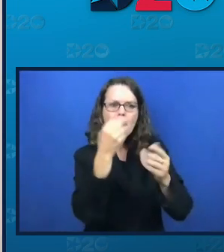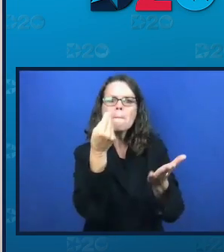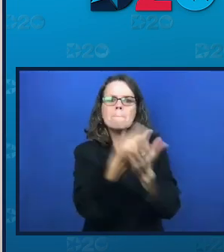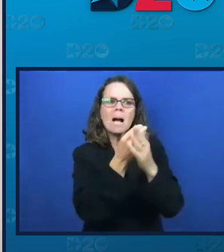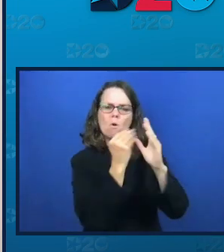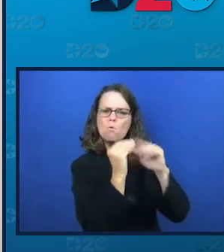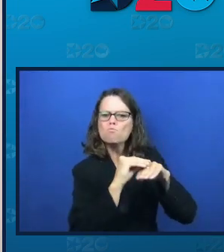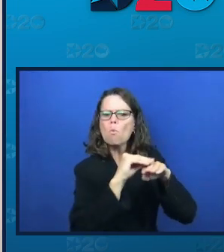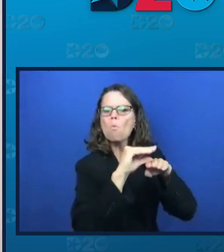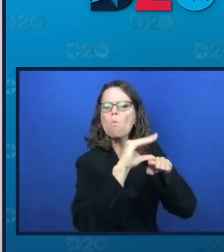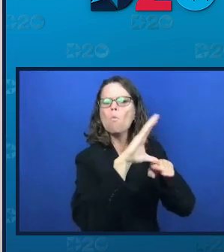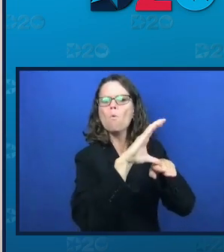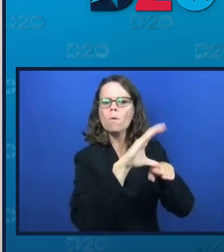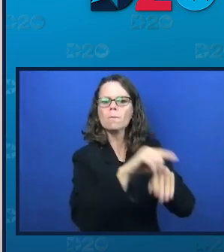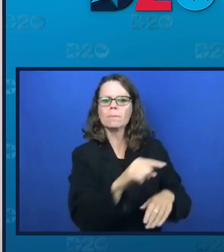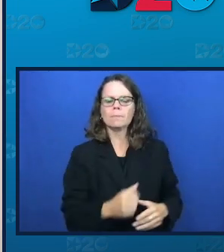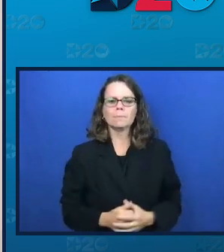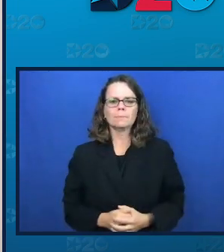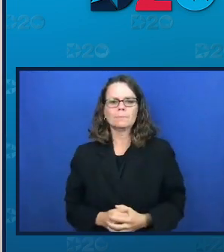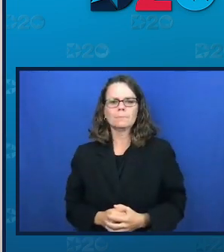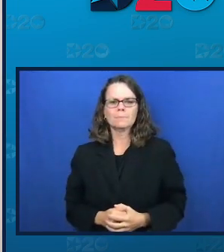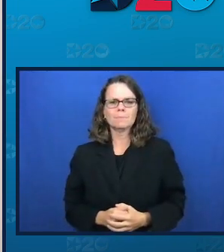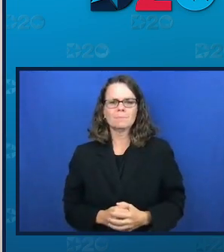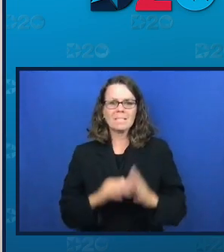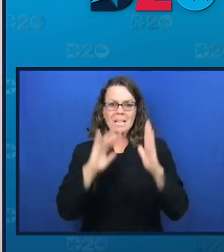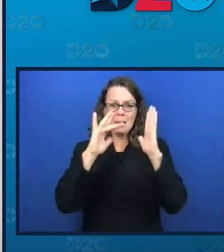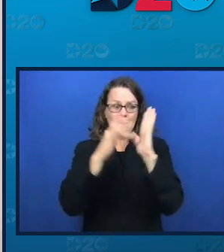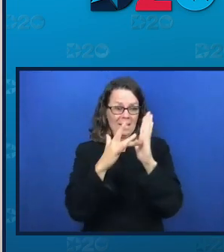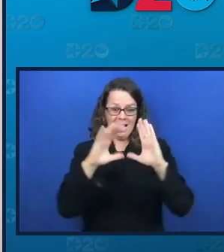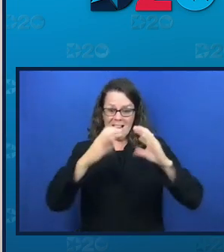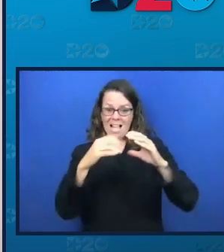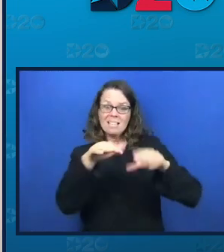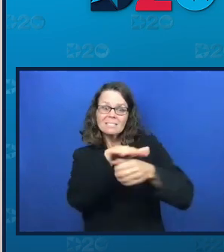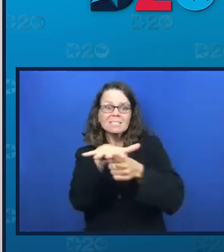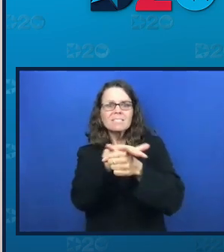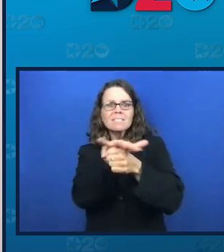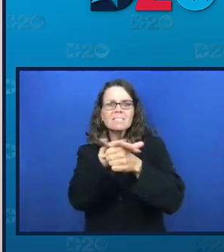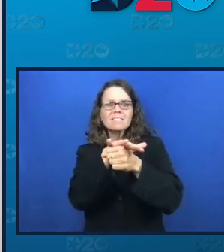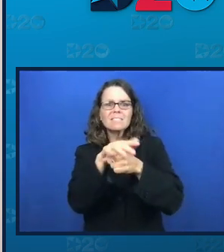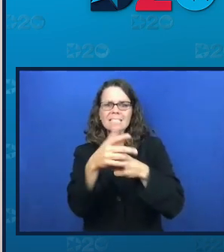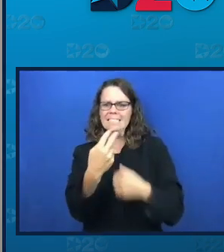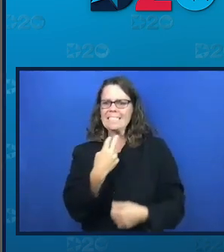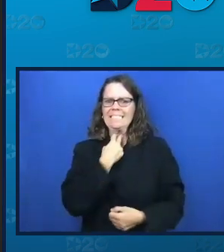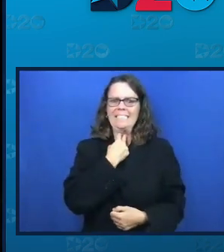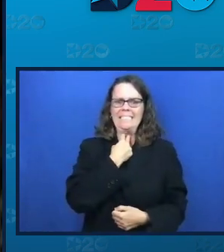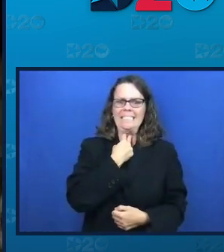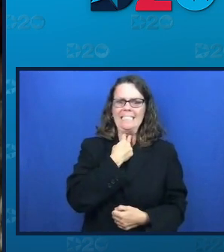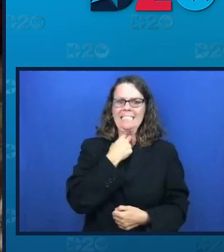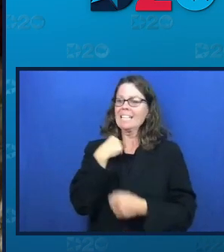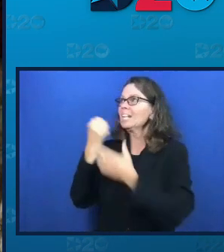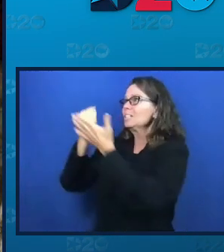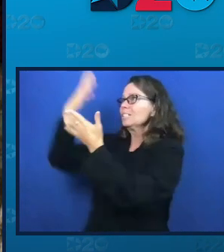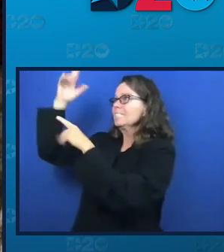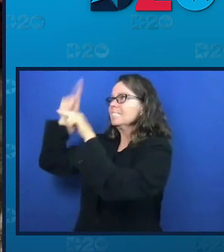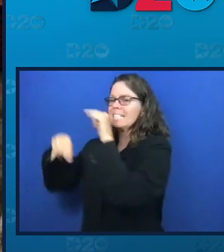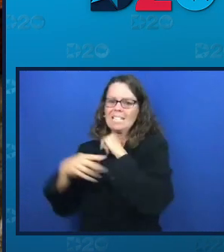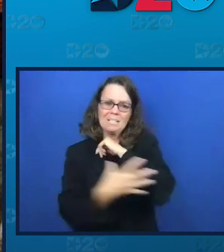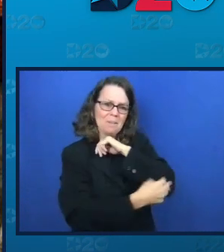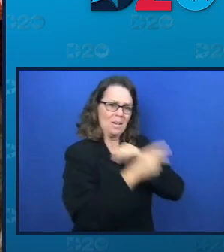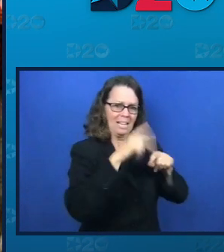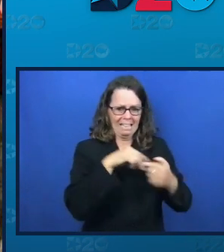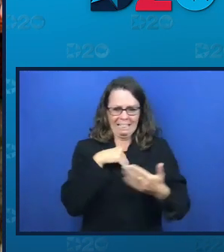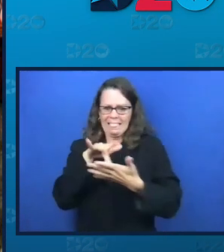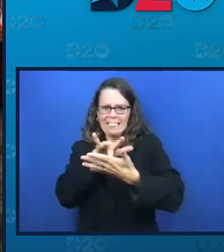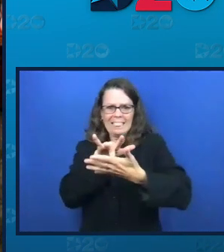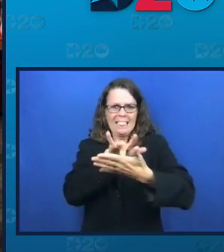hits. And one of the reasons why we're on this call is we realize how important it is to have you in the White House. We